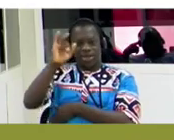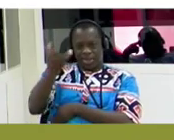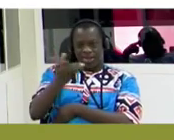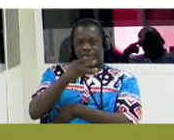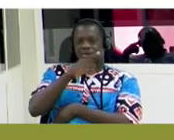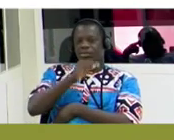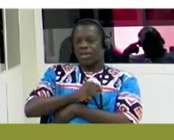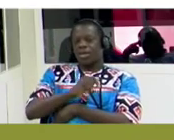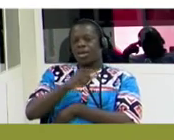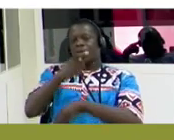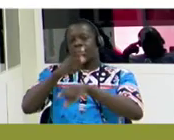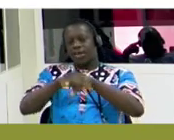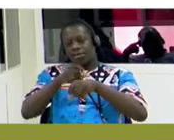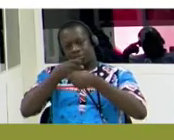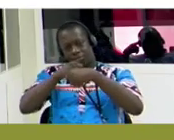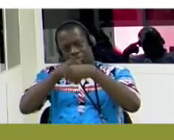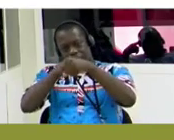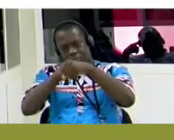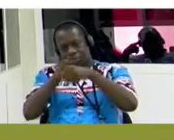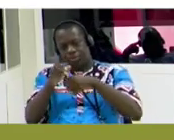training, what